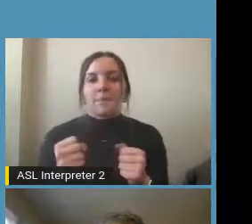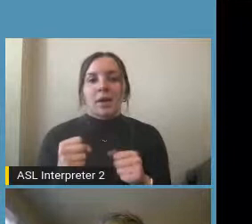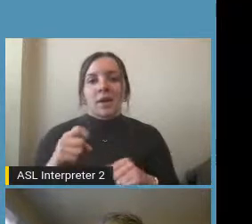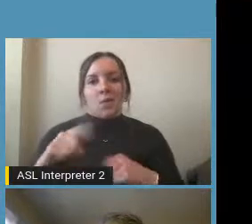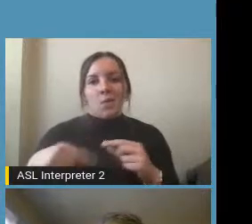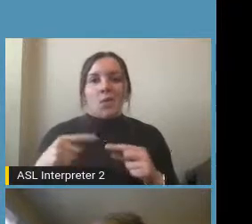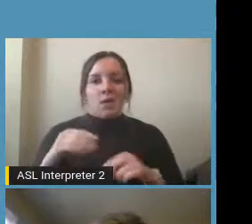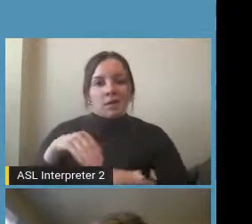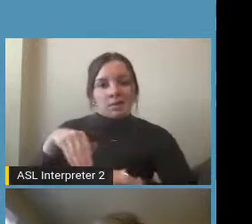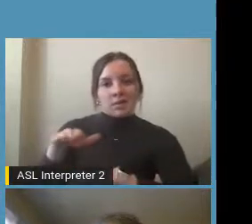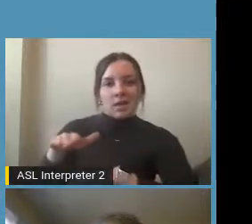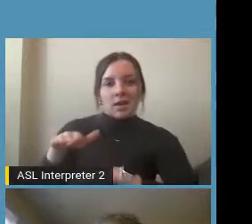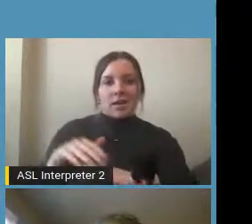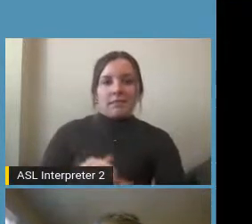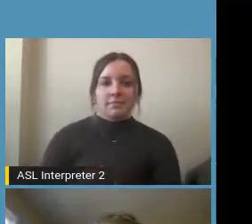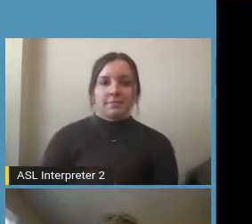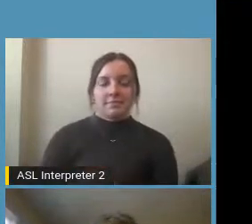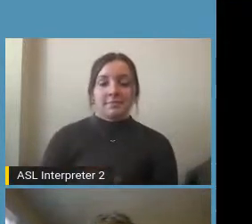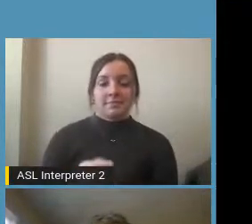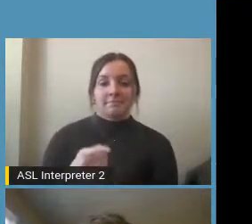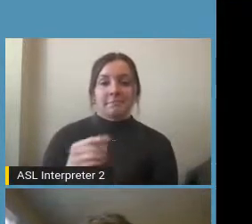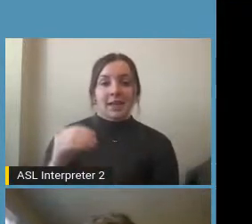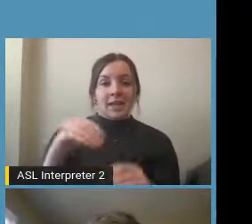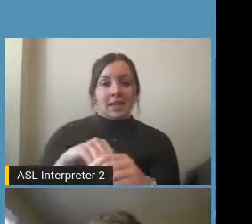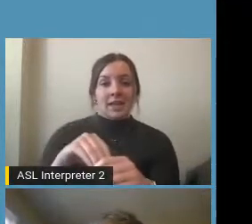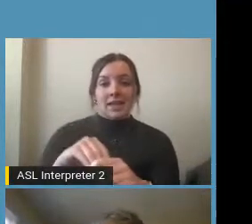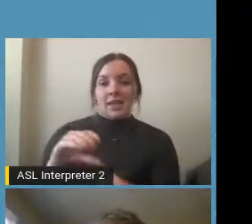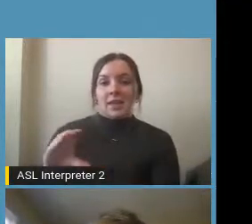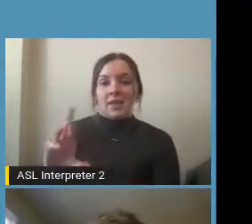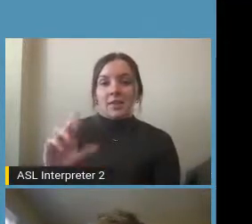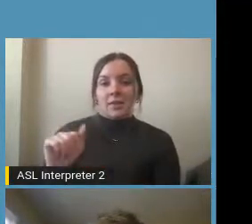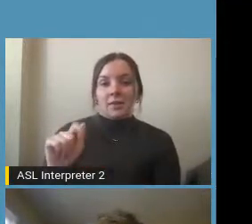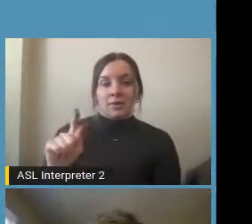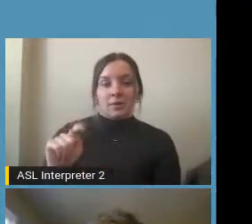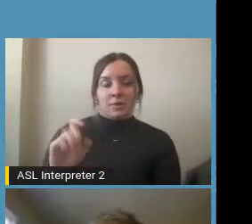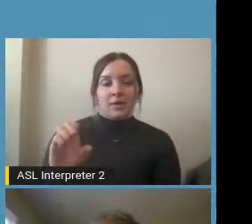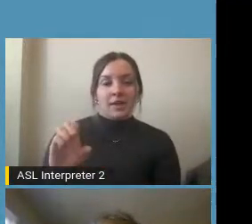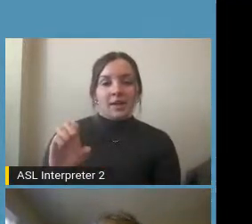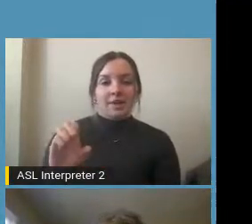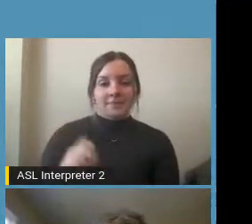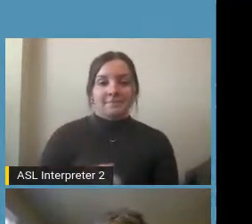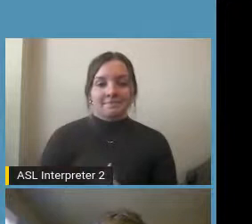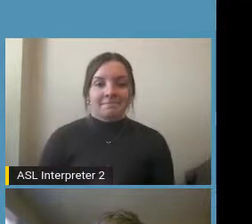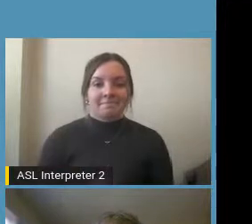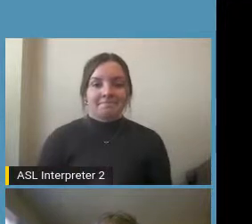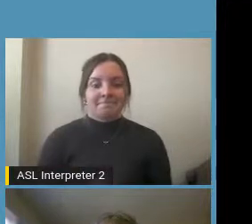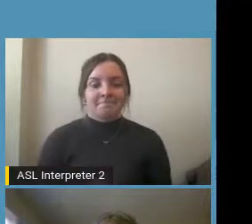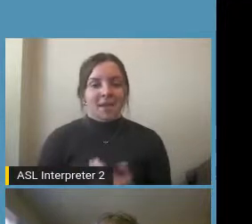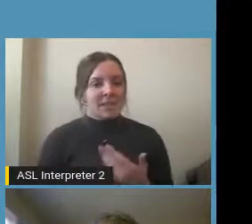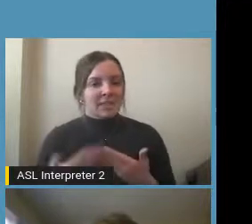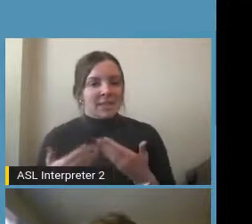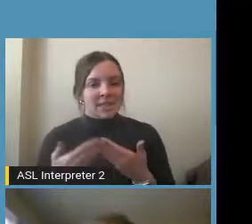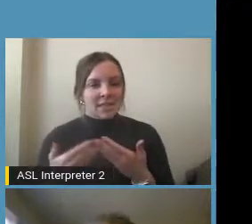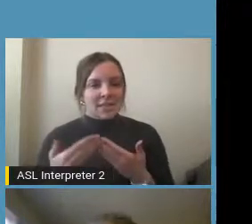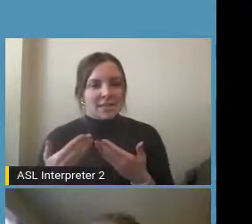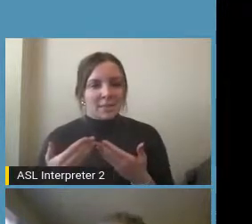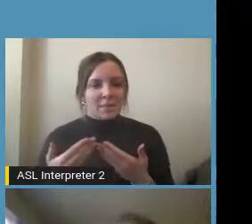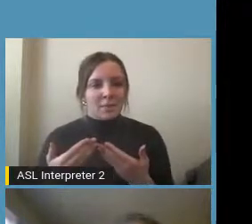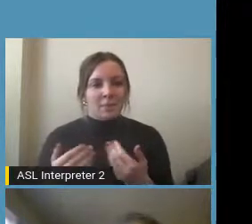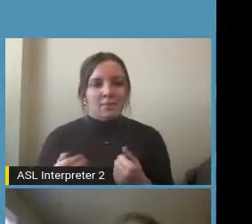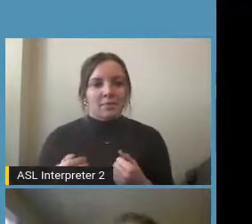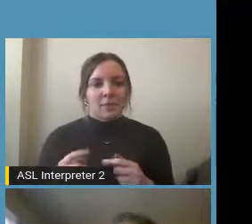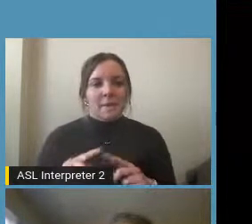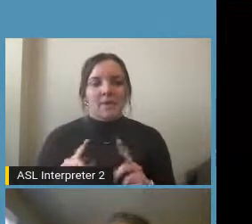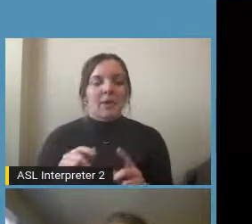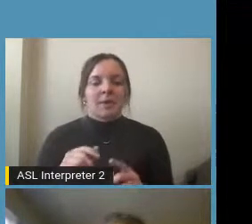top. And there it is in its crate. It's pretty simple understanding of the application, but not an easy thing